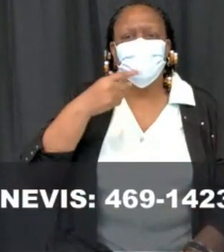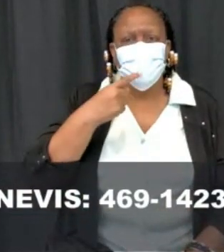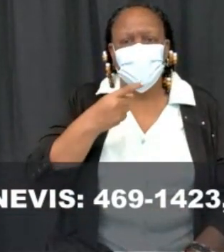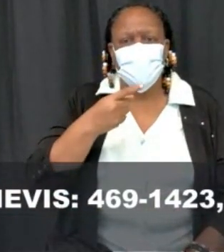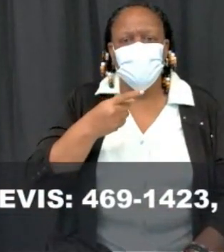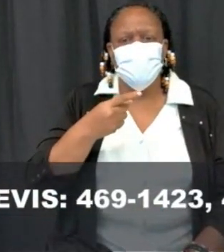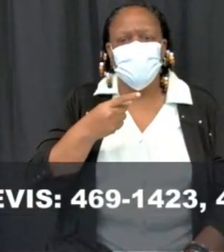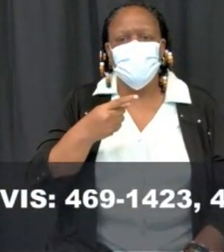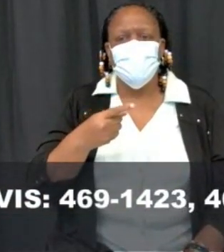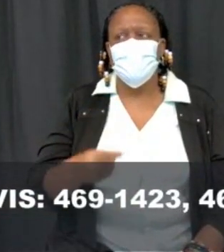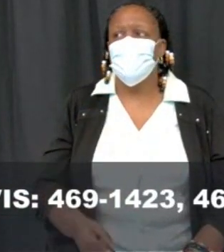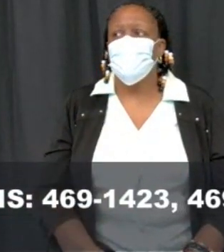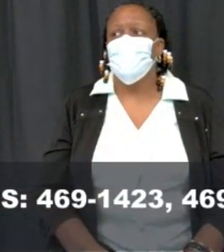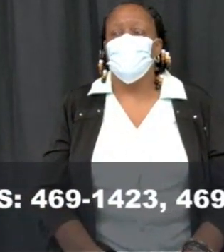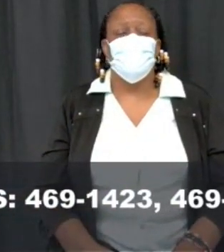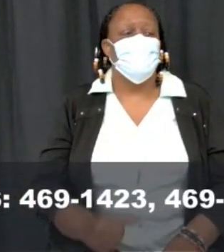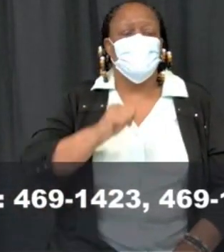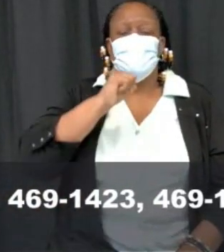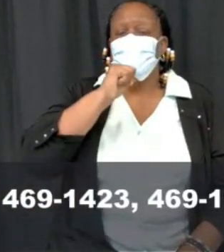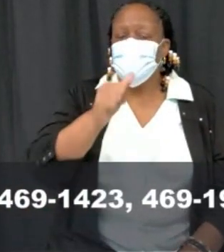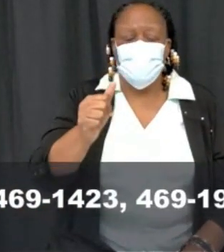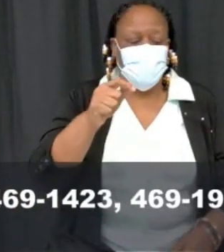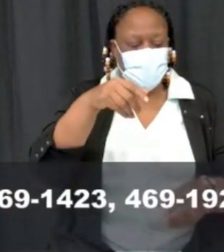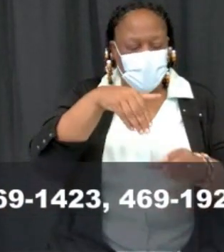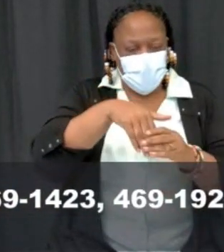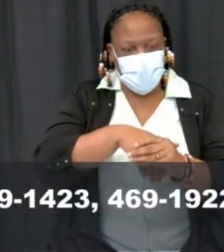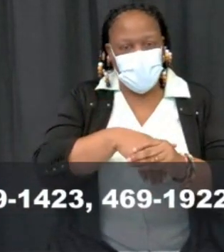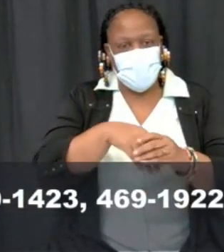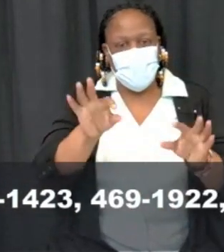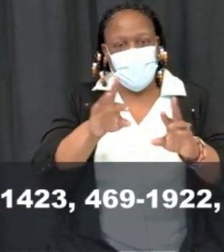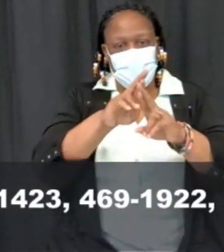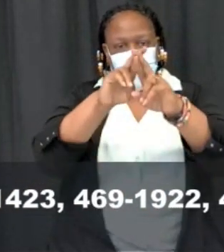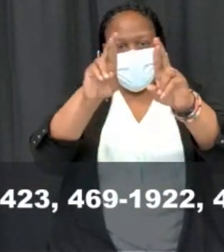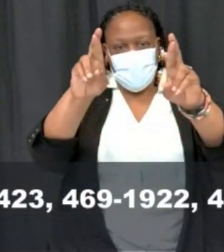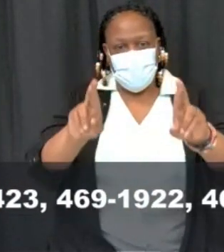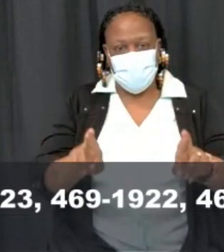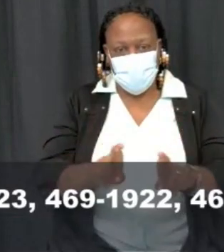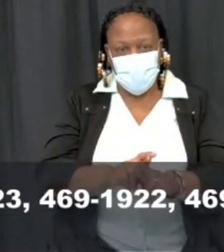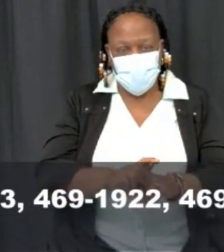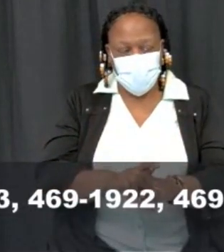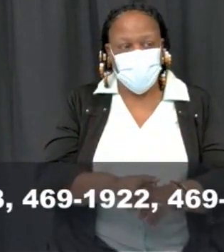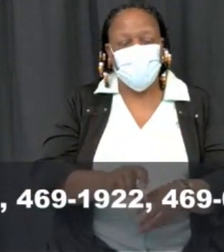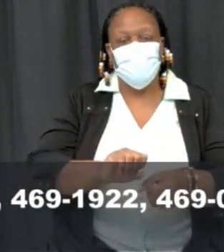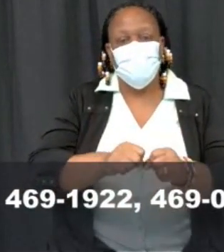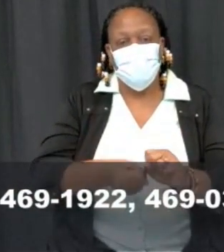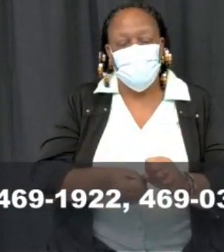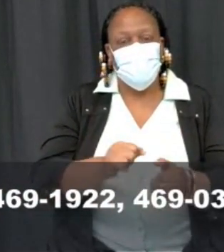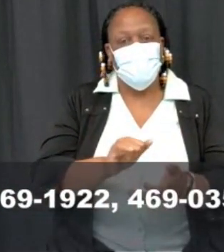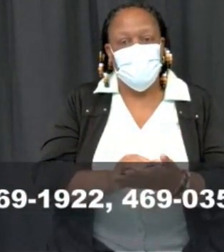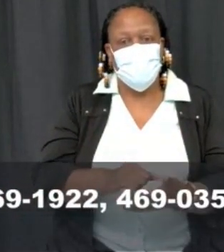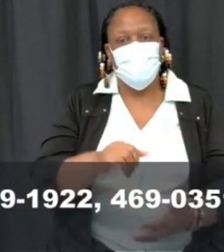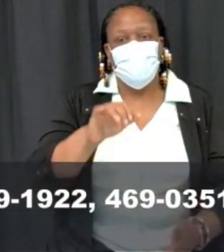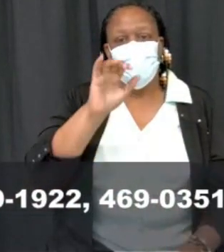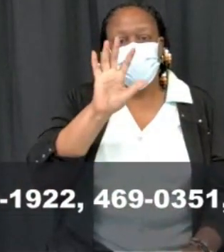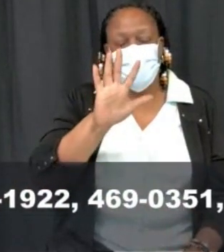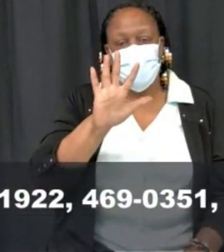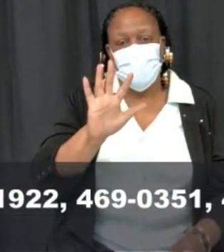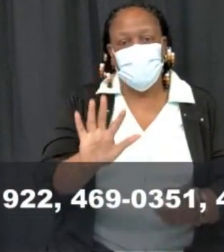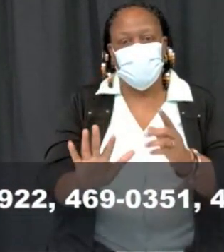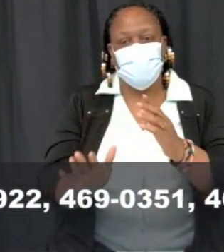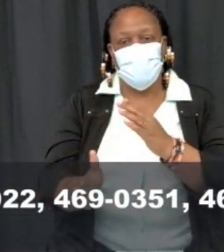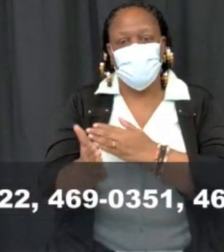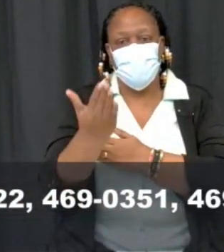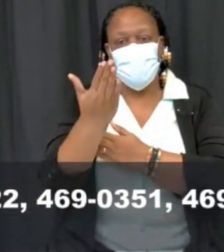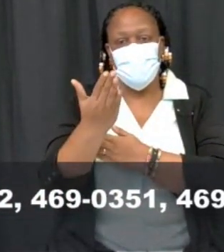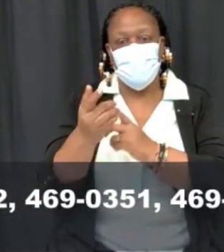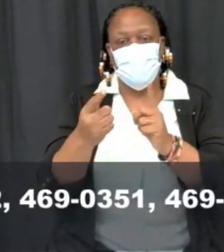not listed in the regulations among the activities that are permitted during the period 5 a.m. to 6